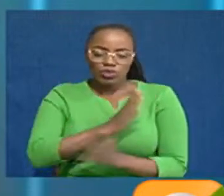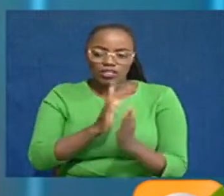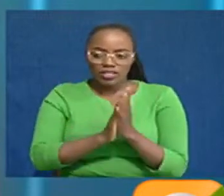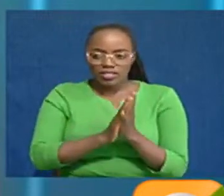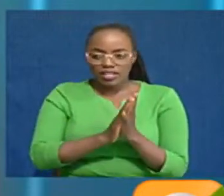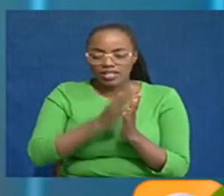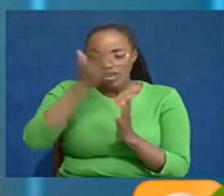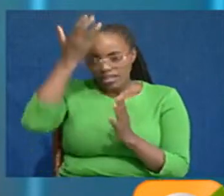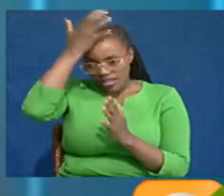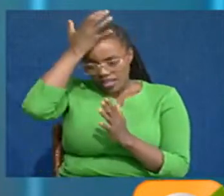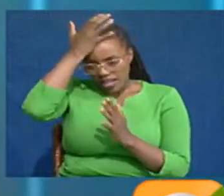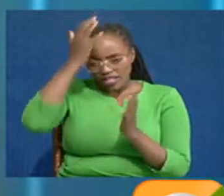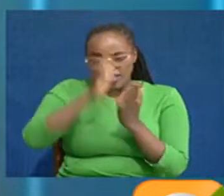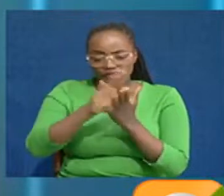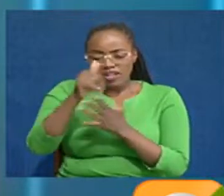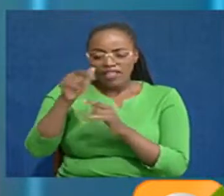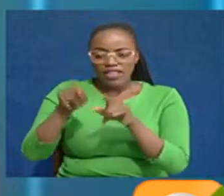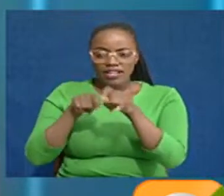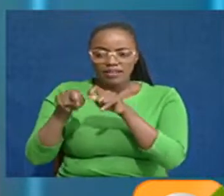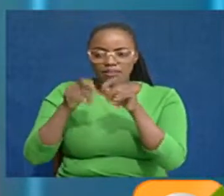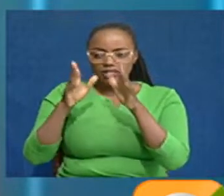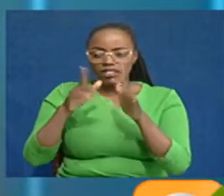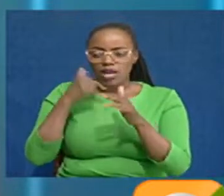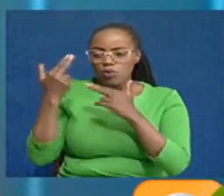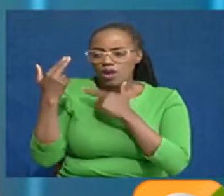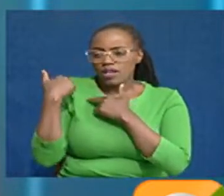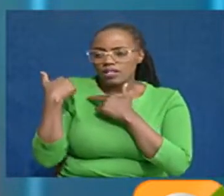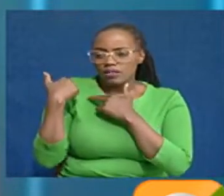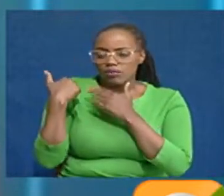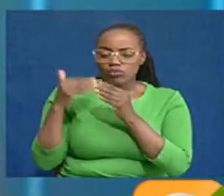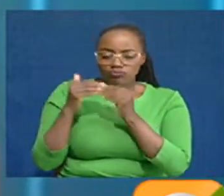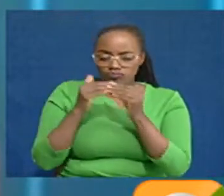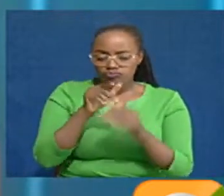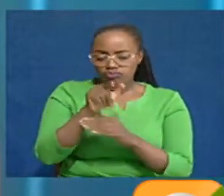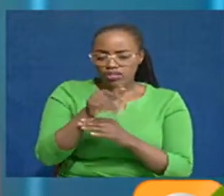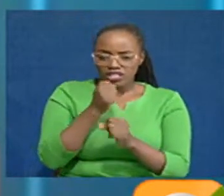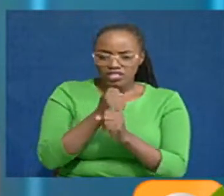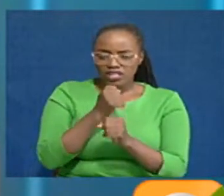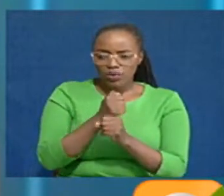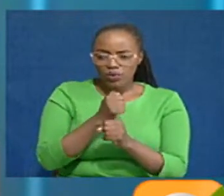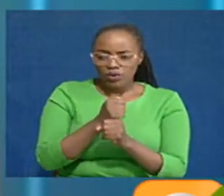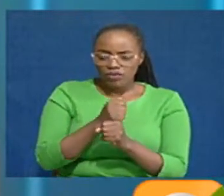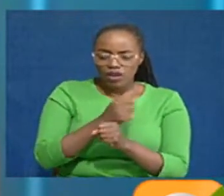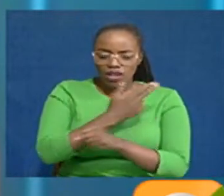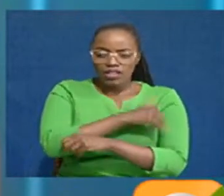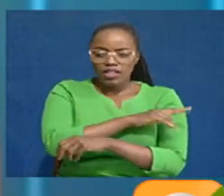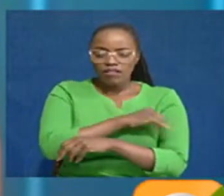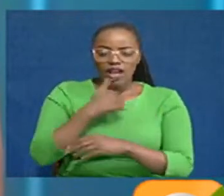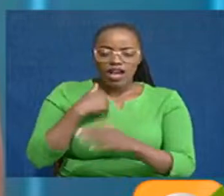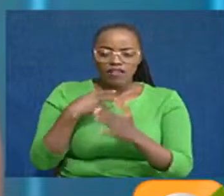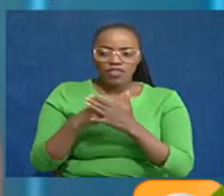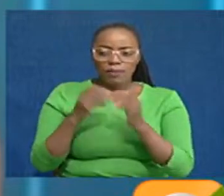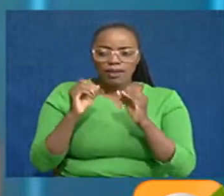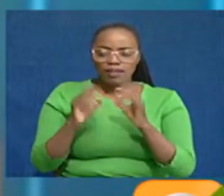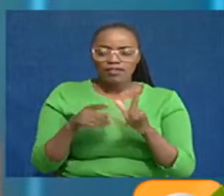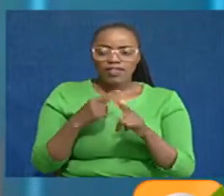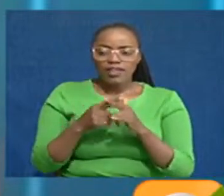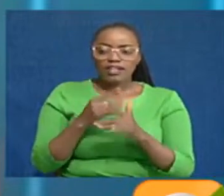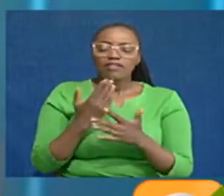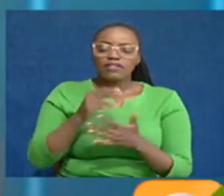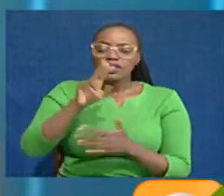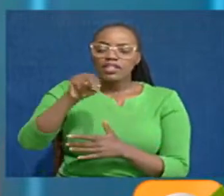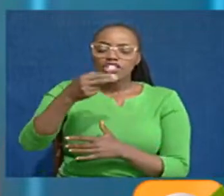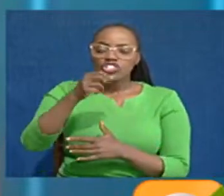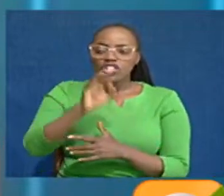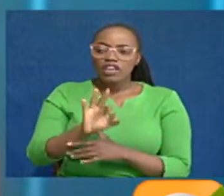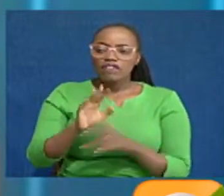nurses and other administrators who are running, your premises. And if you don't have that money, if it's sitting at